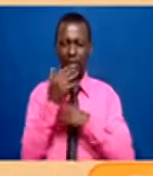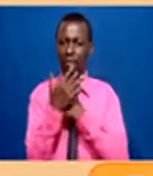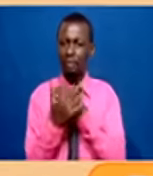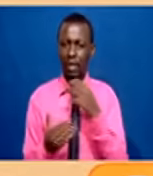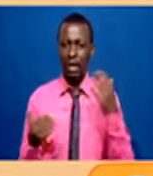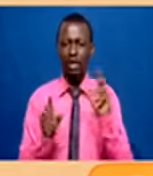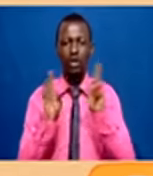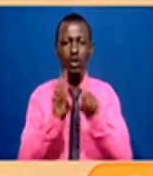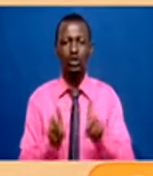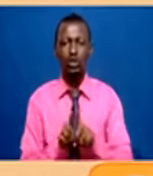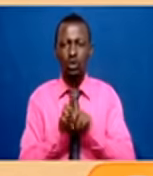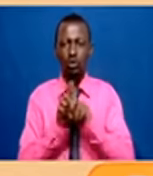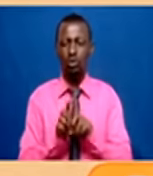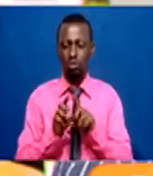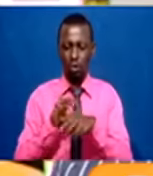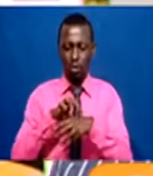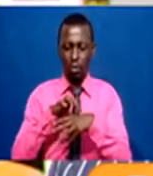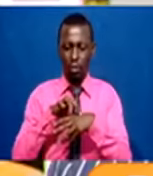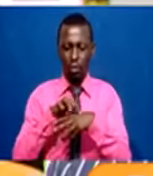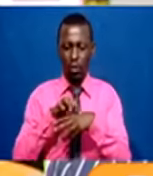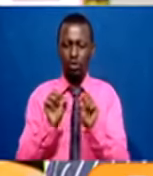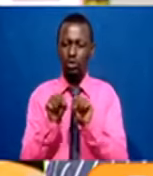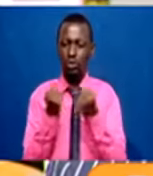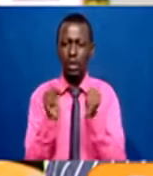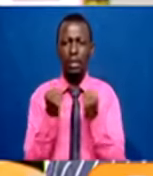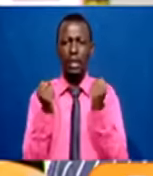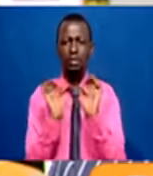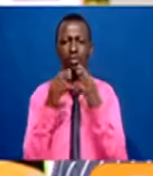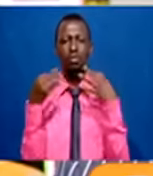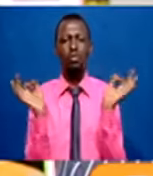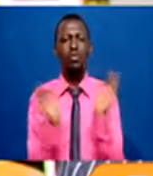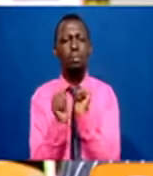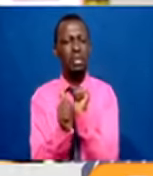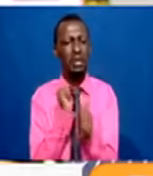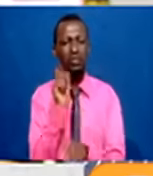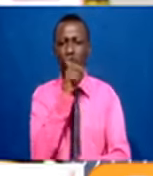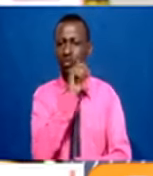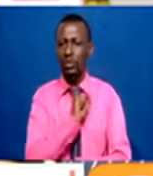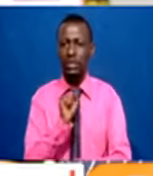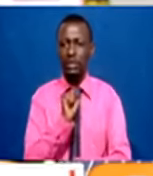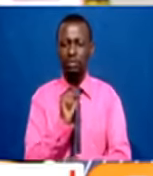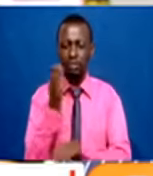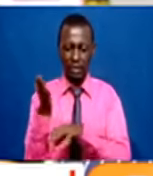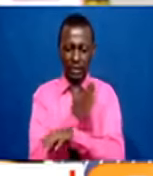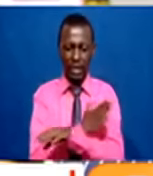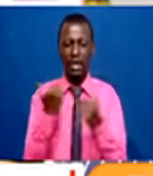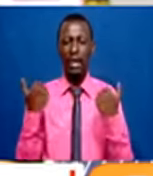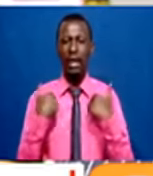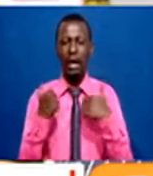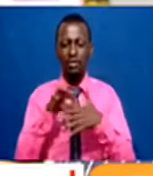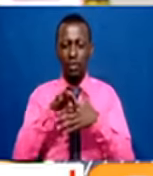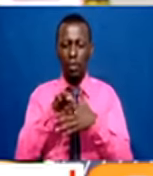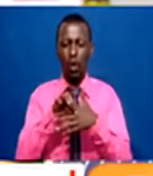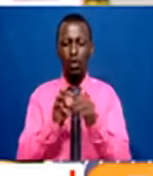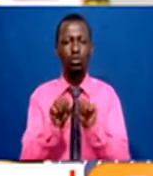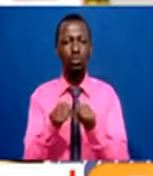has since been disputed by the family. There were injuries, the bones were